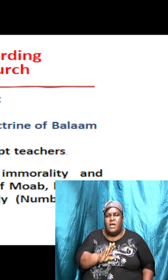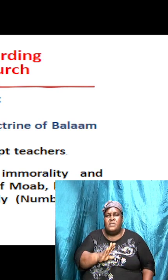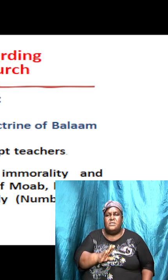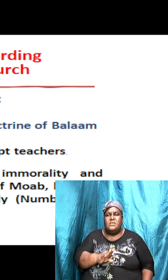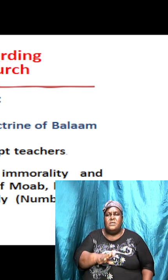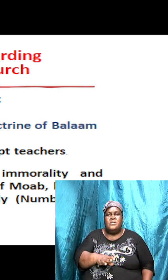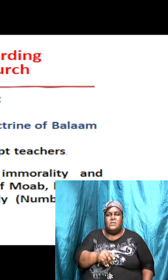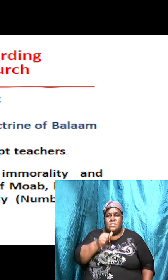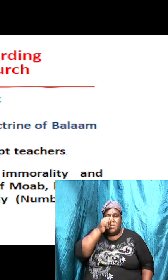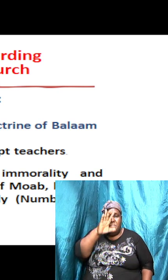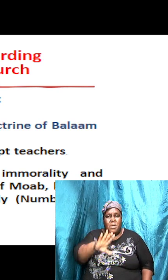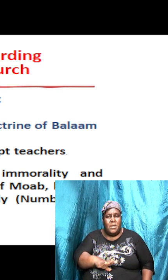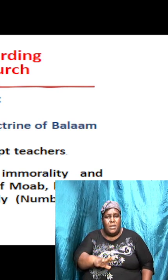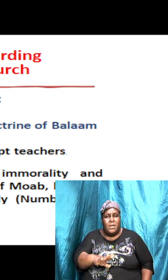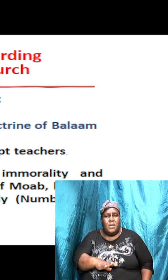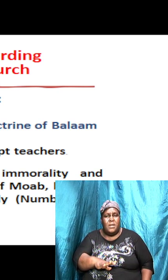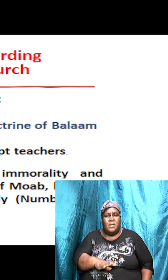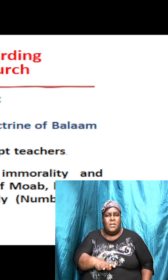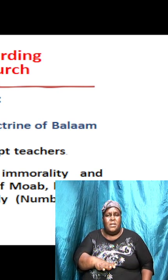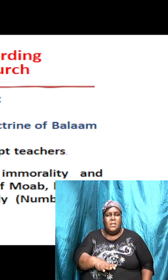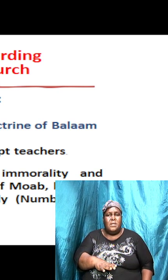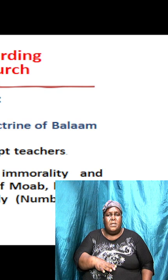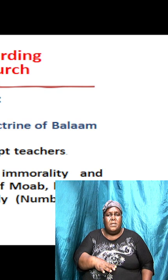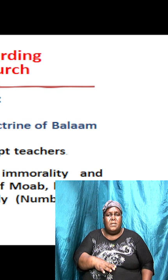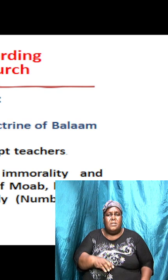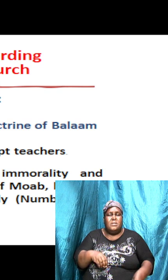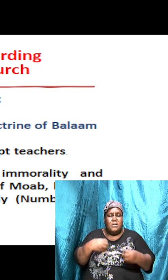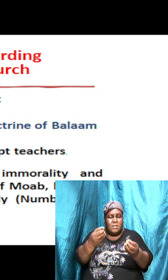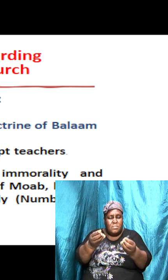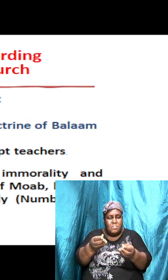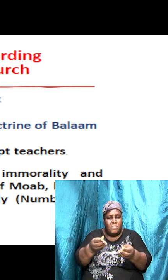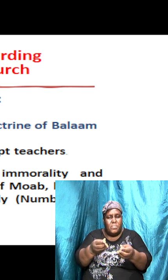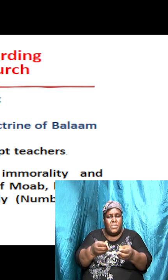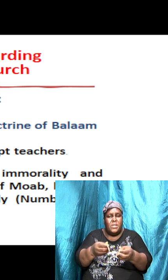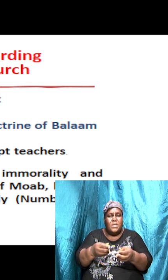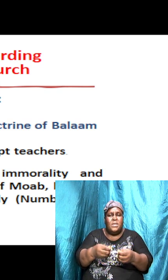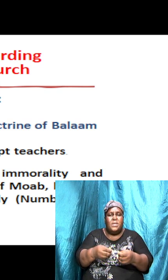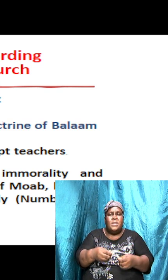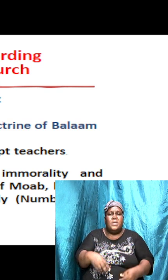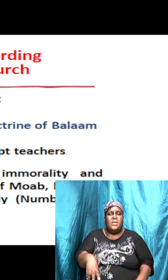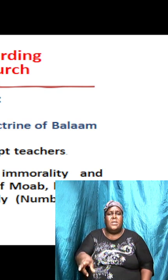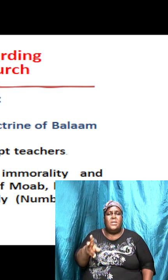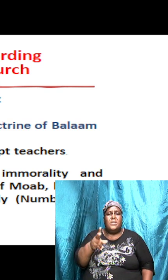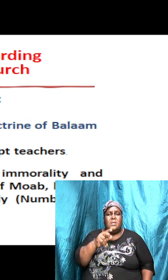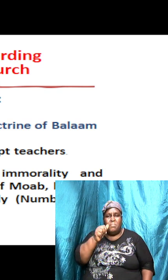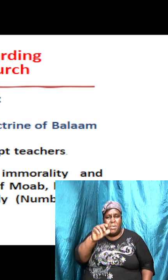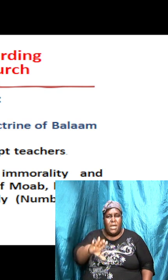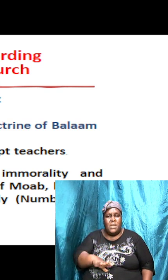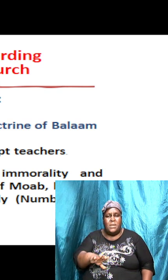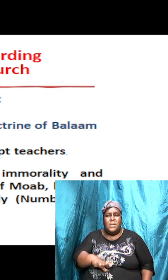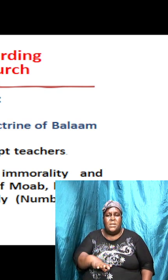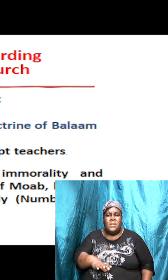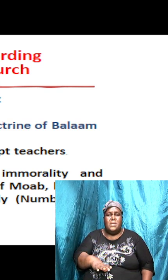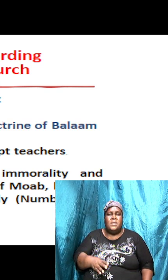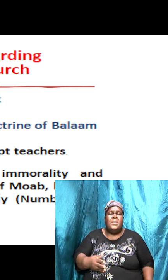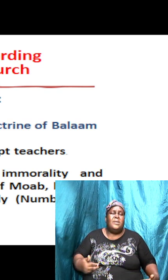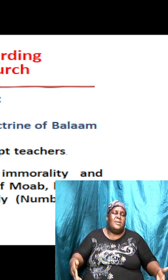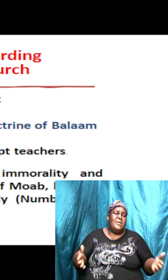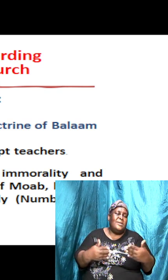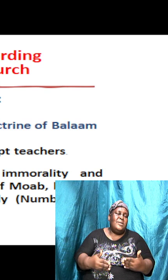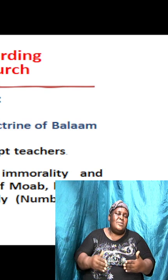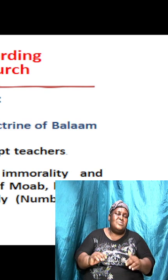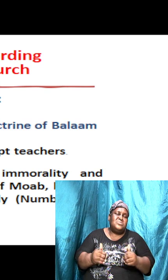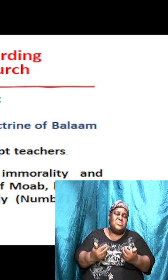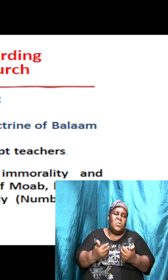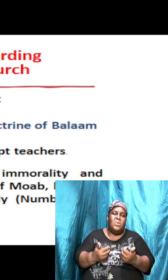presented to Balak a solution. He said, look, here is how I'm going to cause